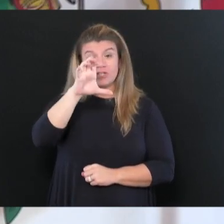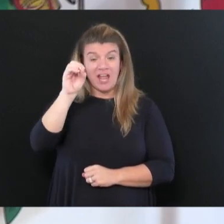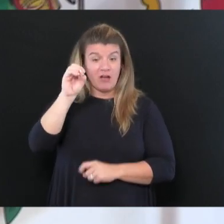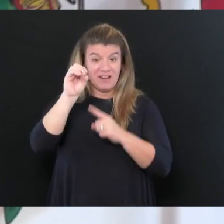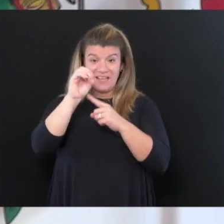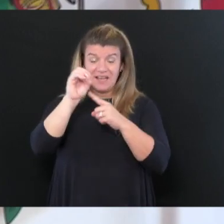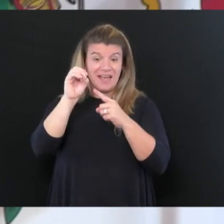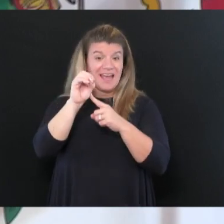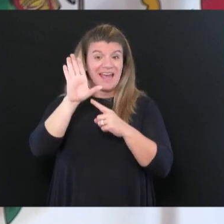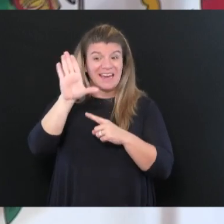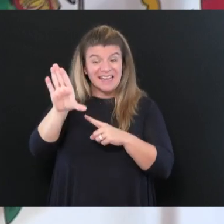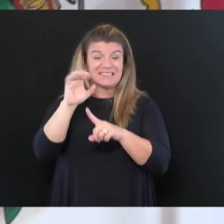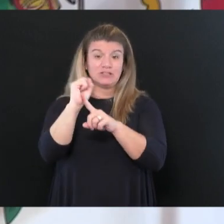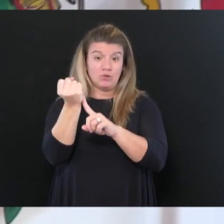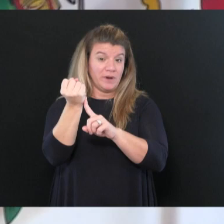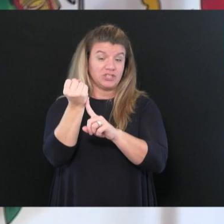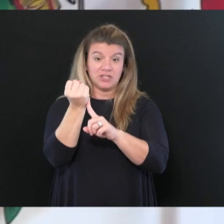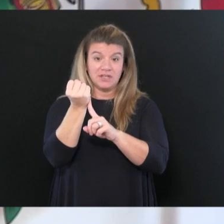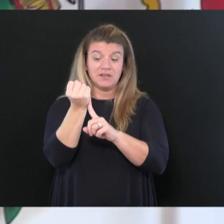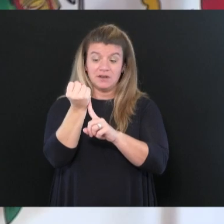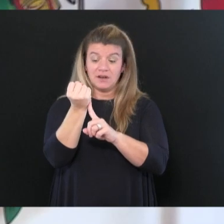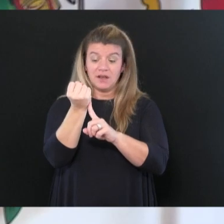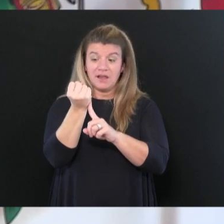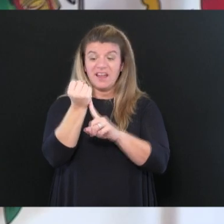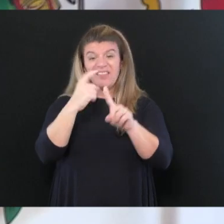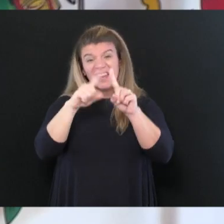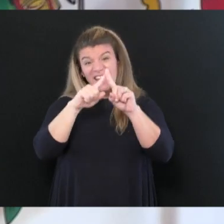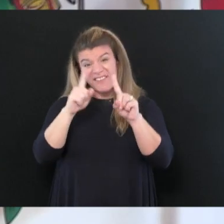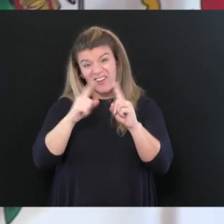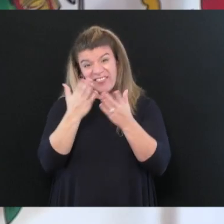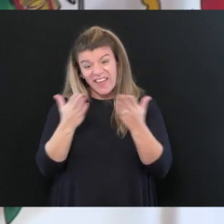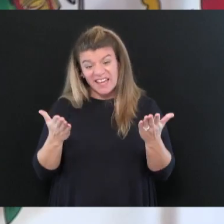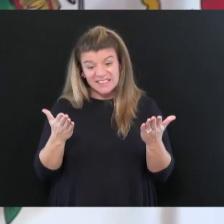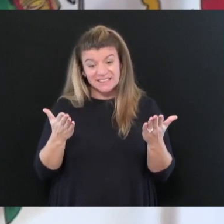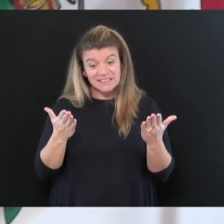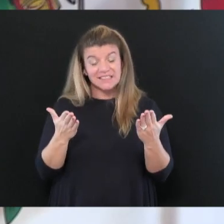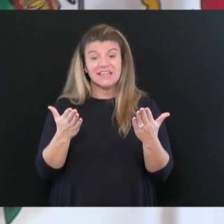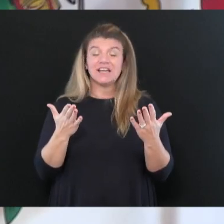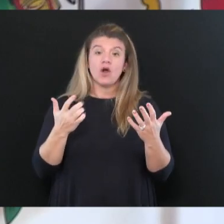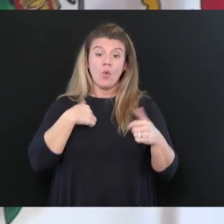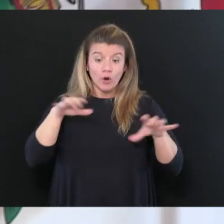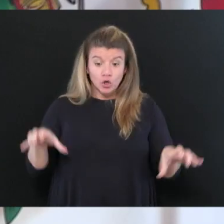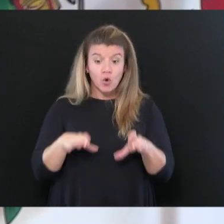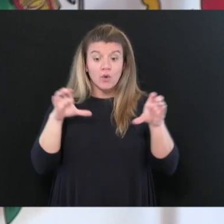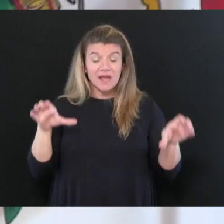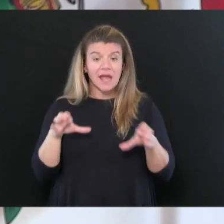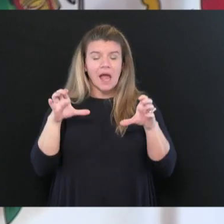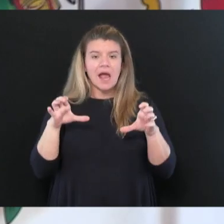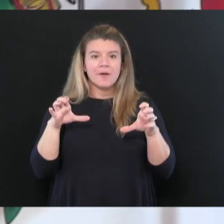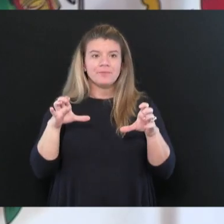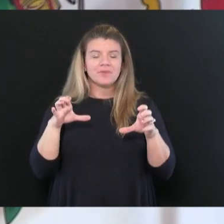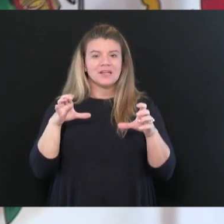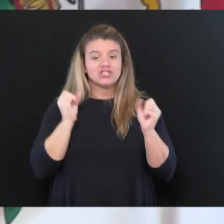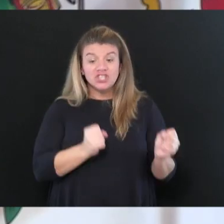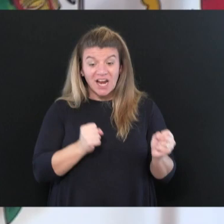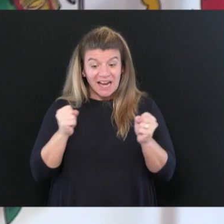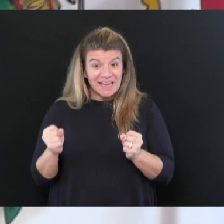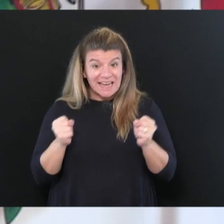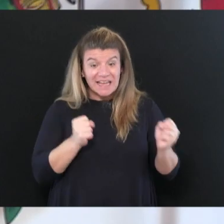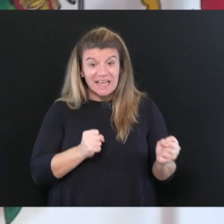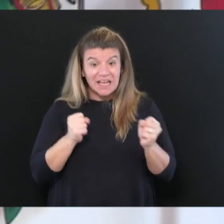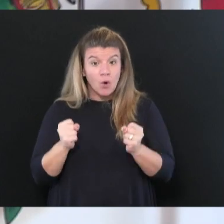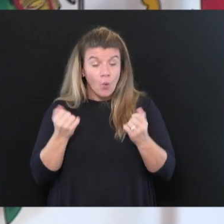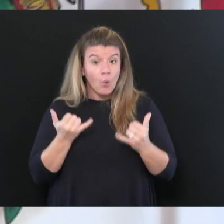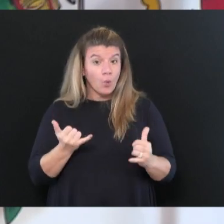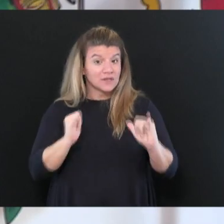that. And from the standpoint of all the different things, that we're doing, I guess cheerleading is we're